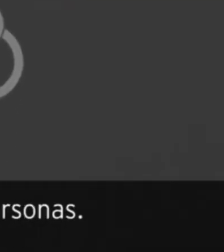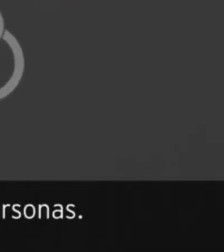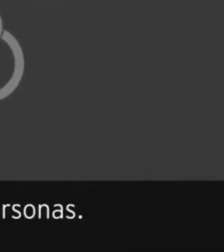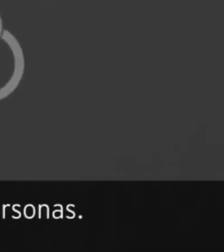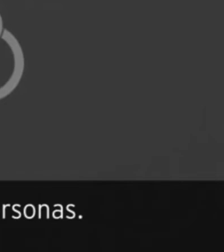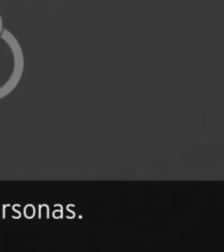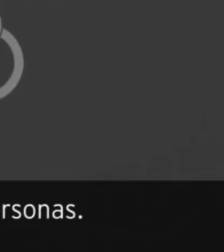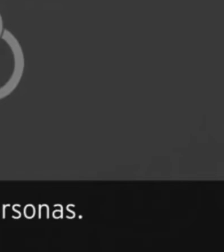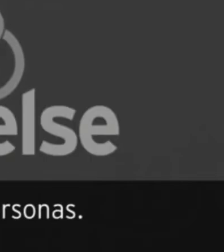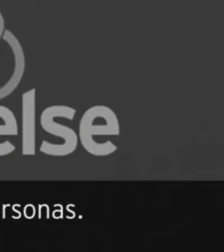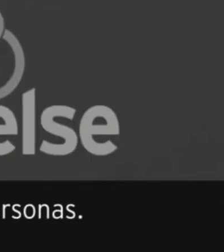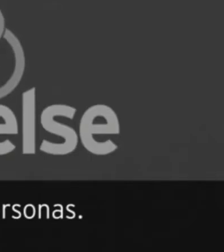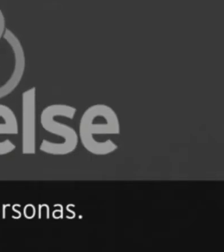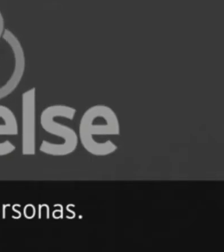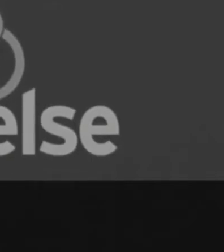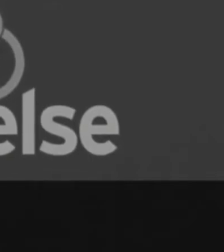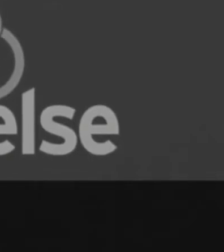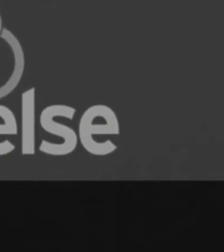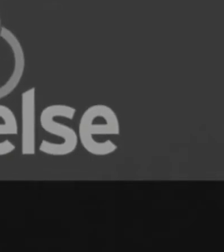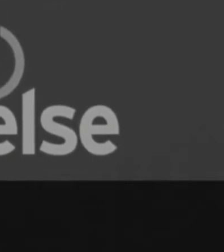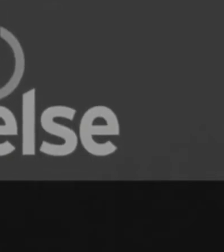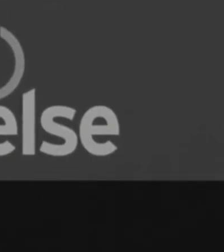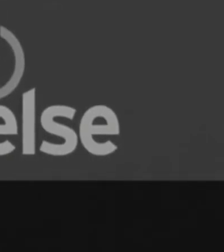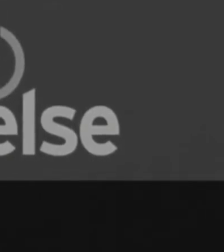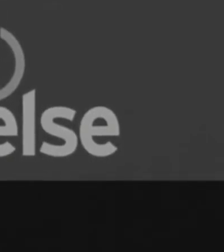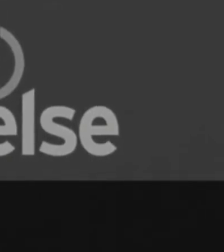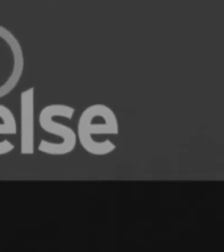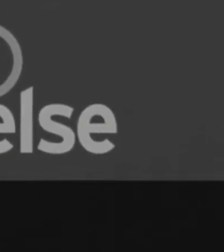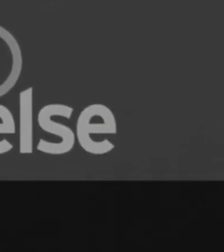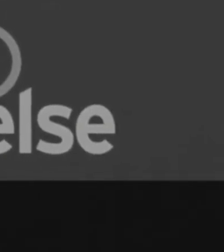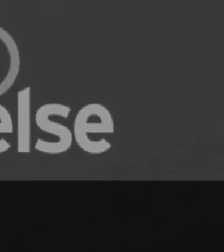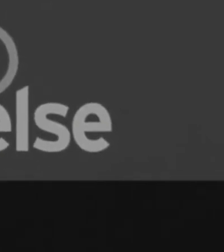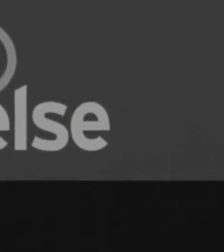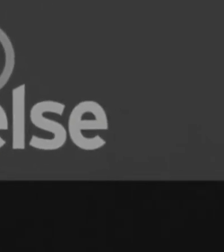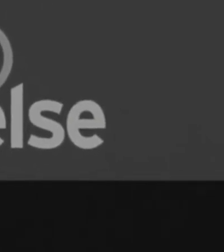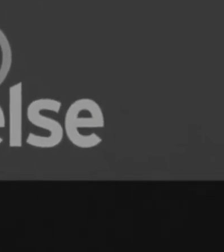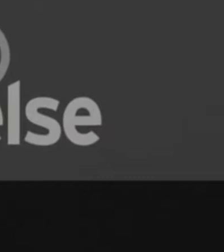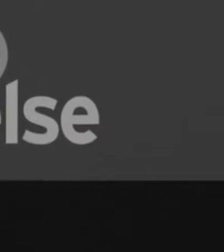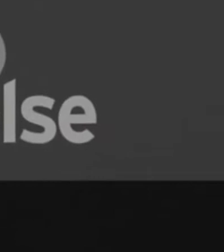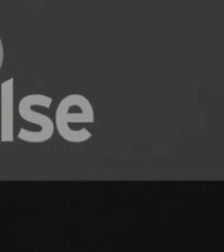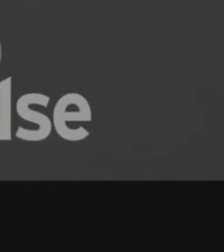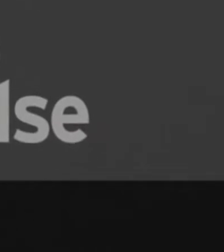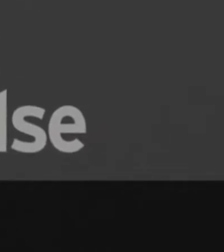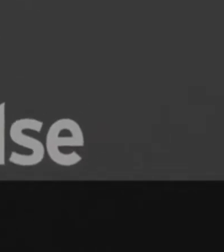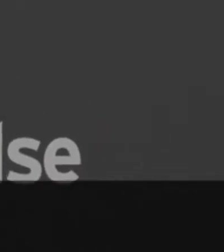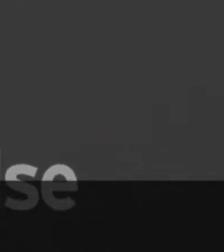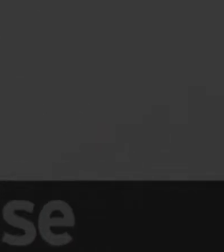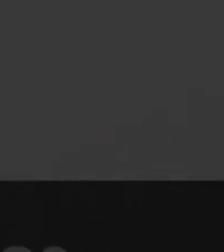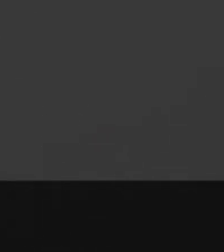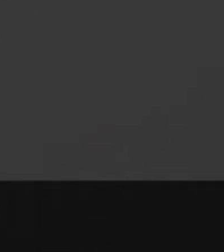now, talk to someone else. Question what each of you could do to make our firm more diverse and